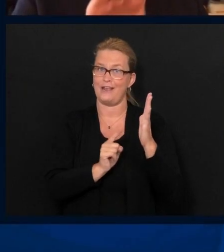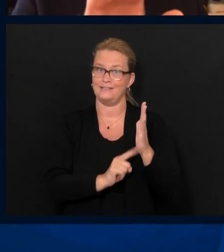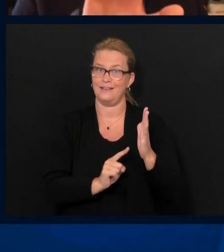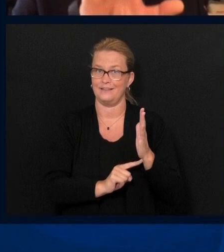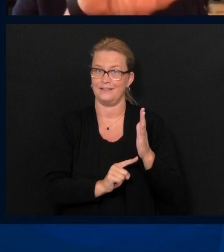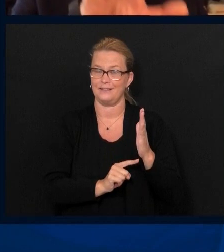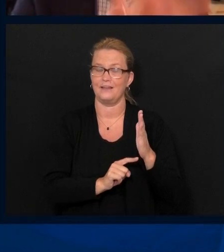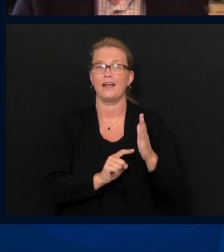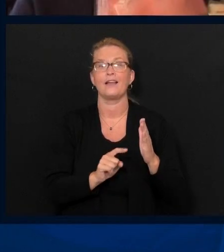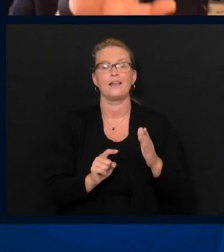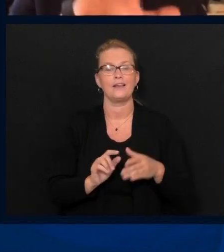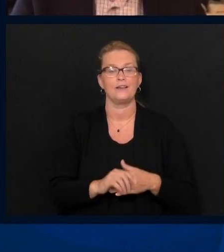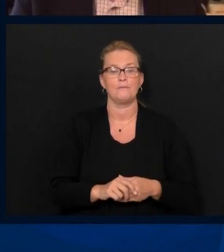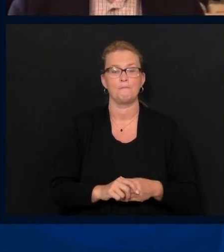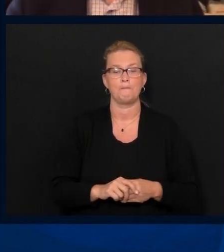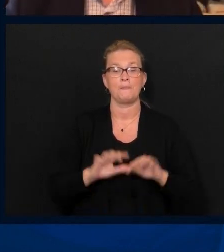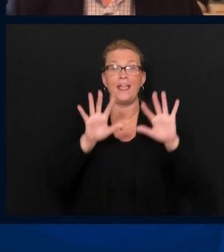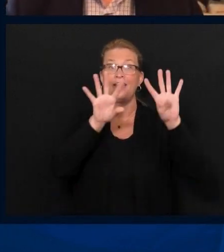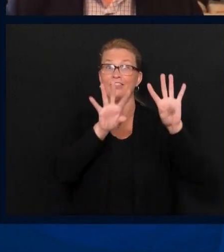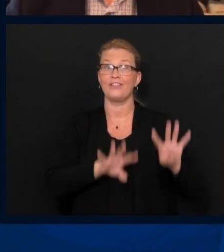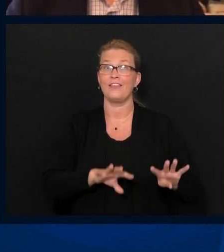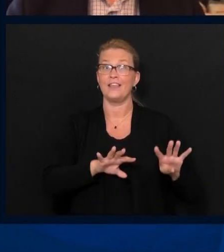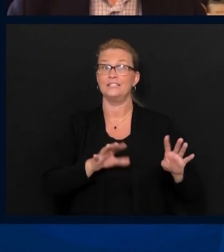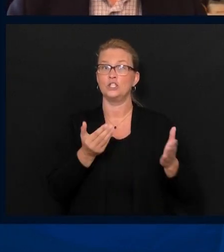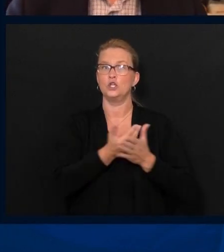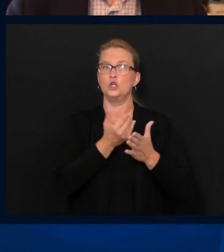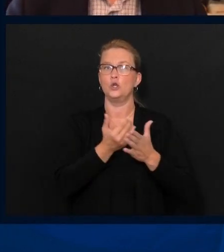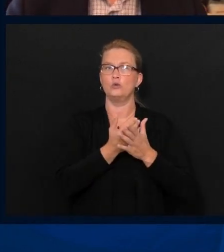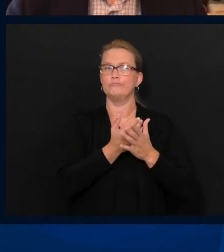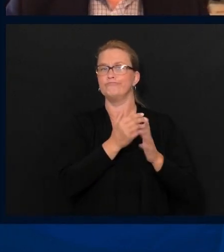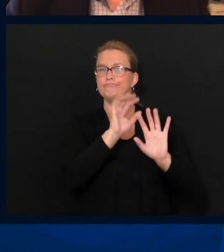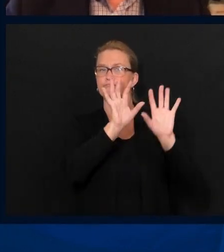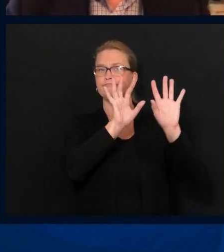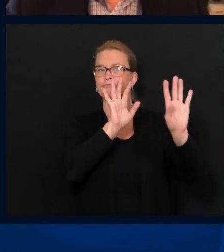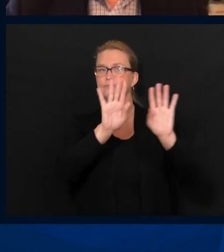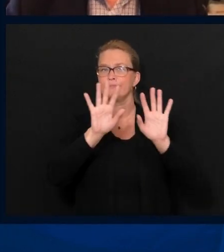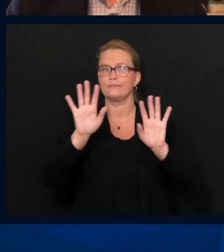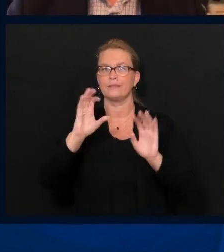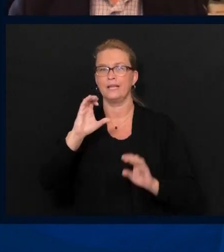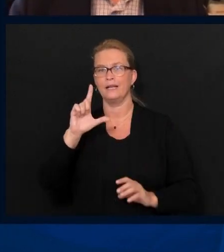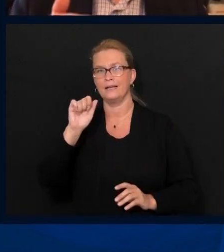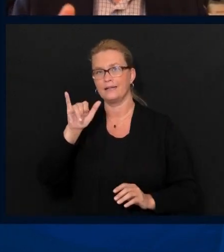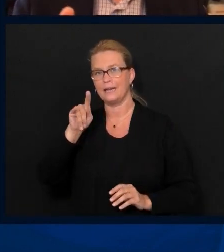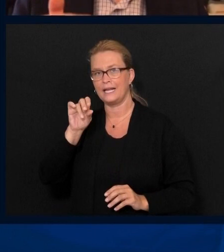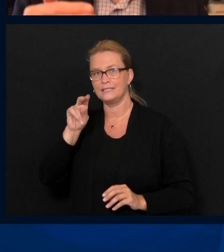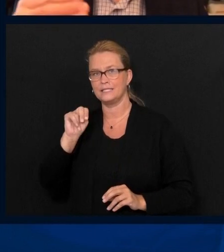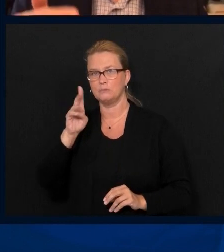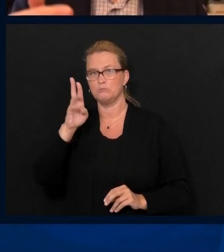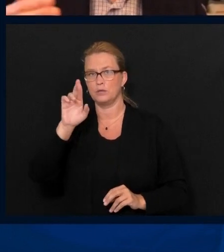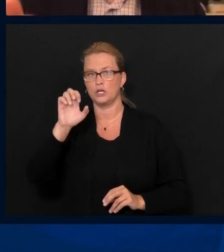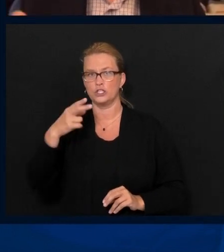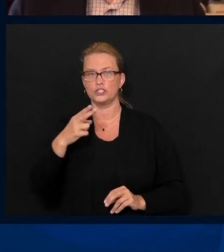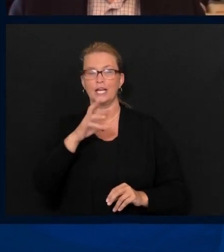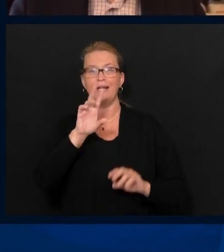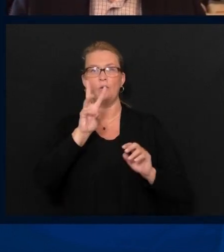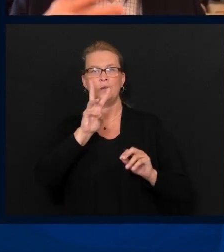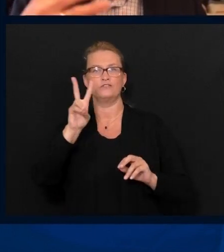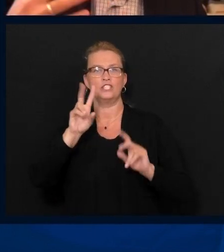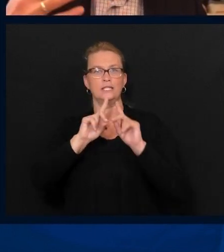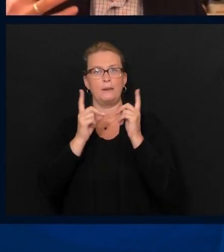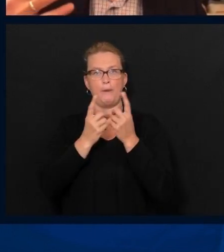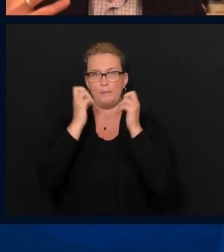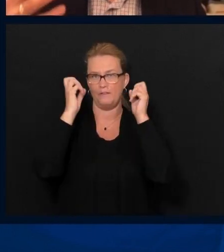this set of interventions is really what Clayton Birch and the West Virginia Department of